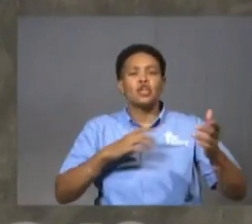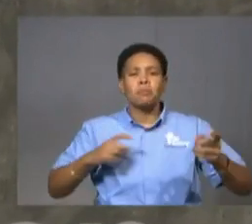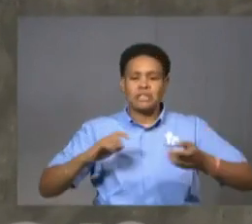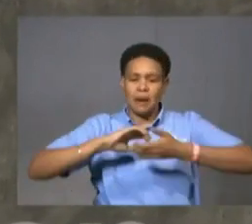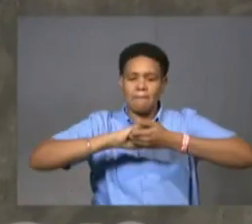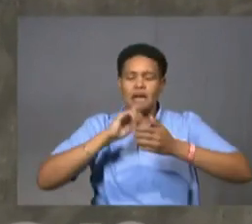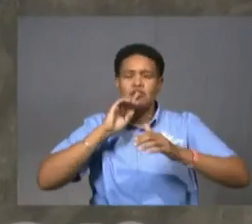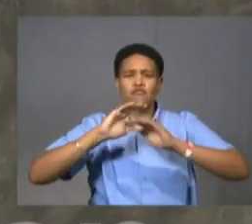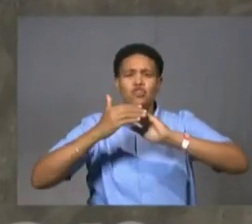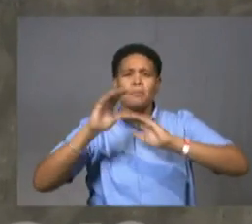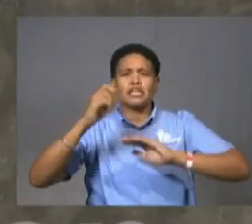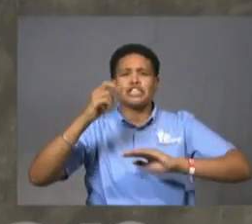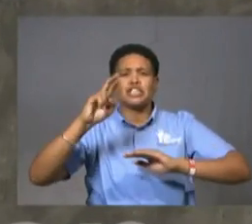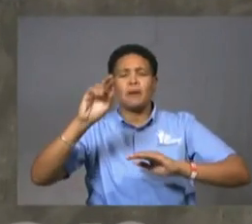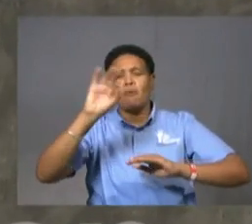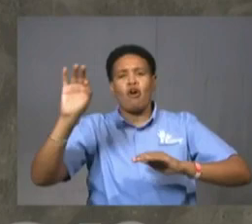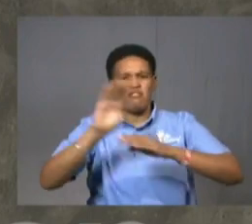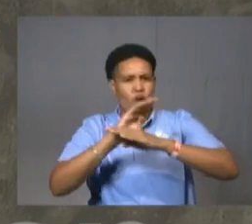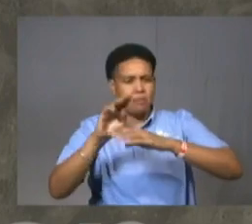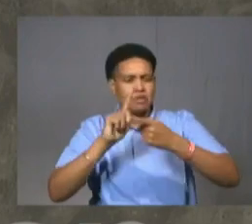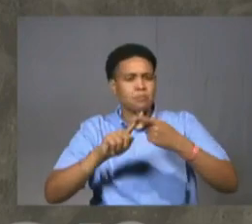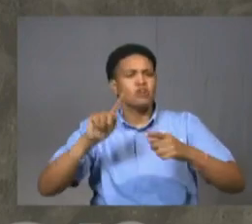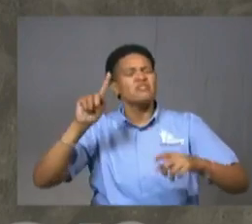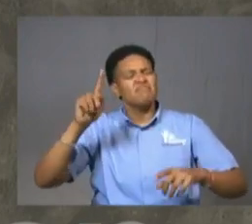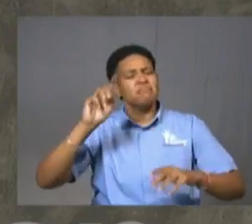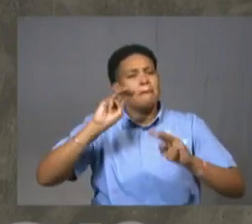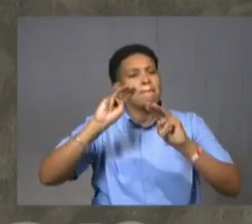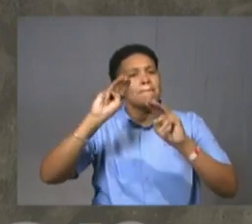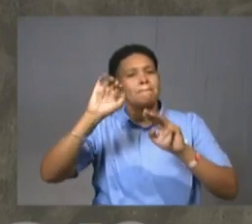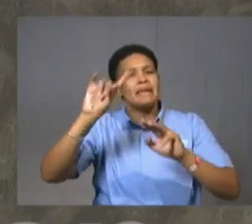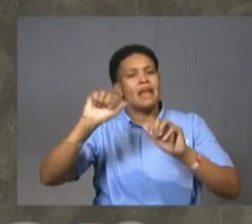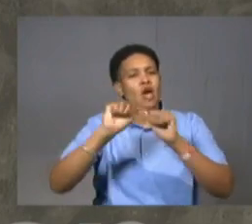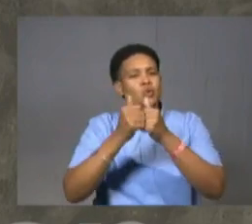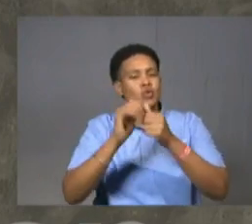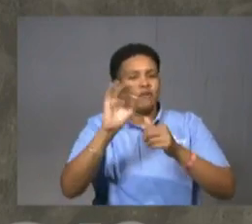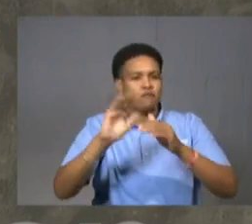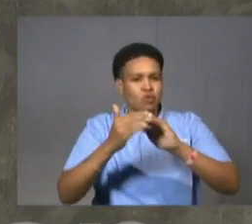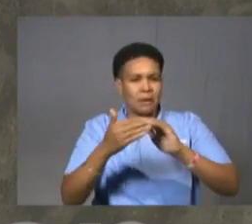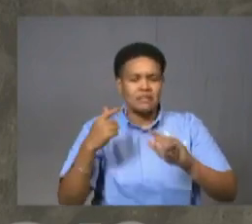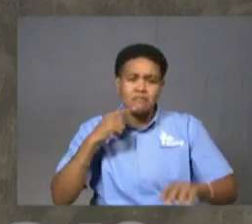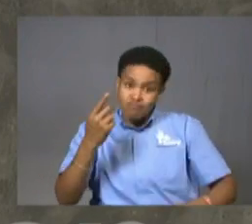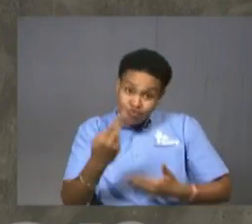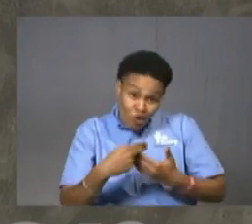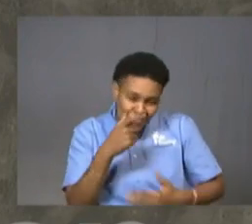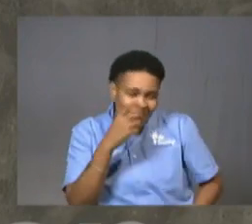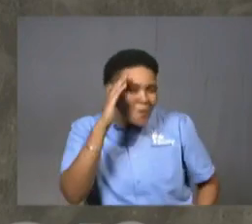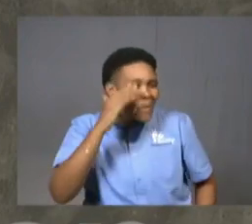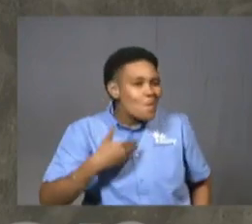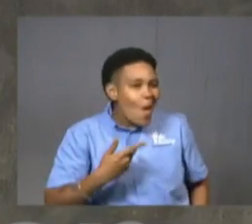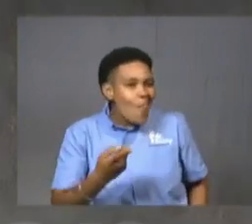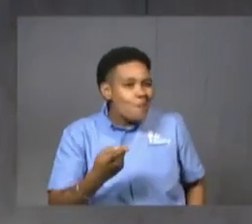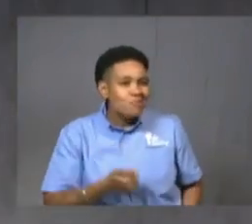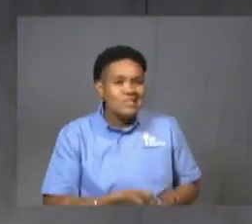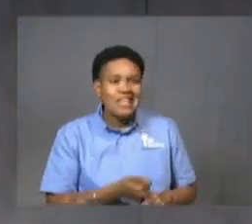Commerce and Media Association Jamaica. If you're just joining us, welcome. The debaters will